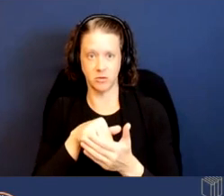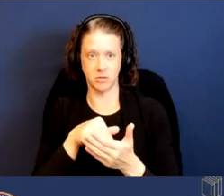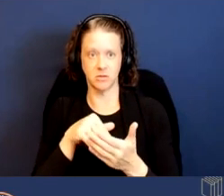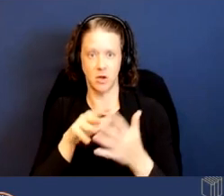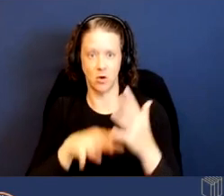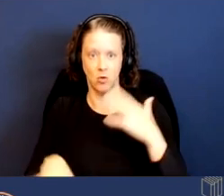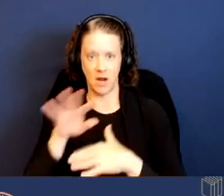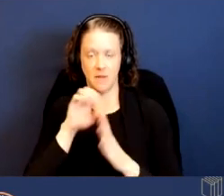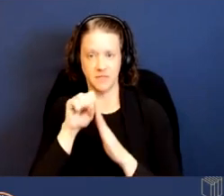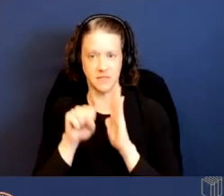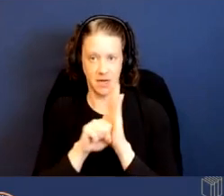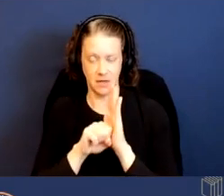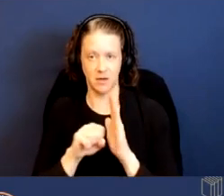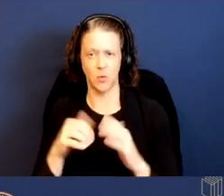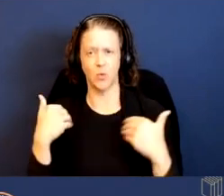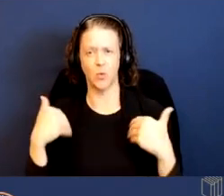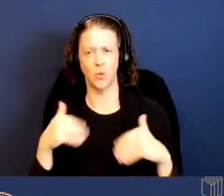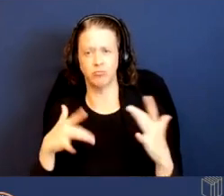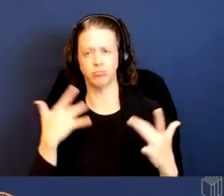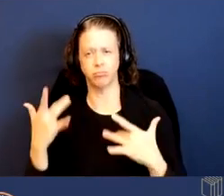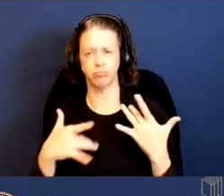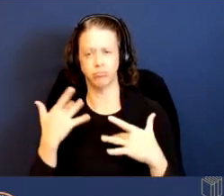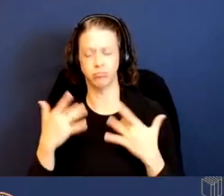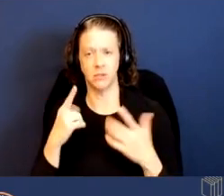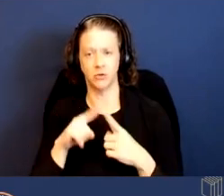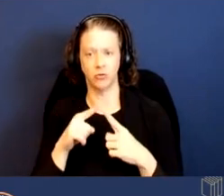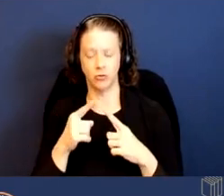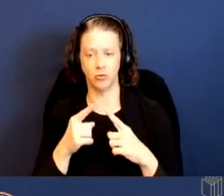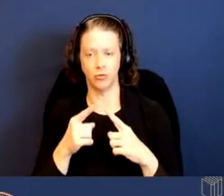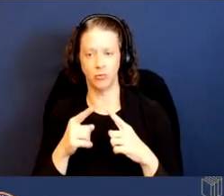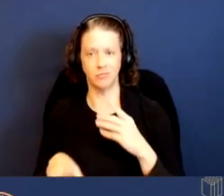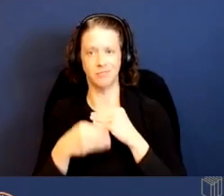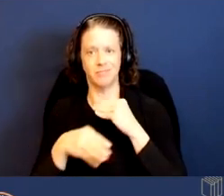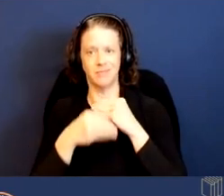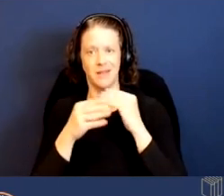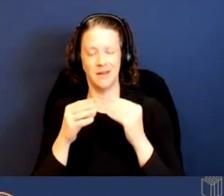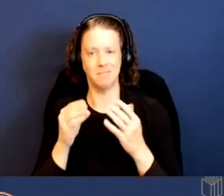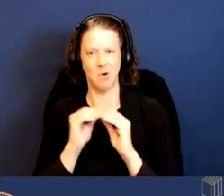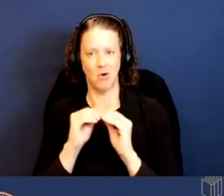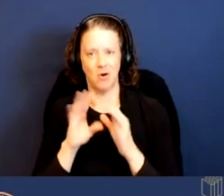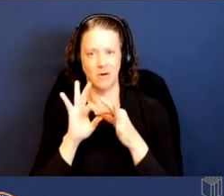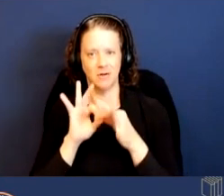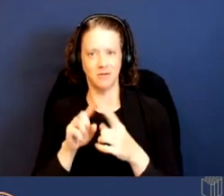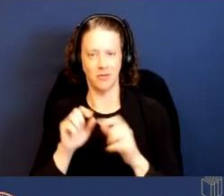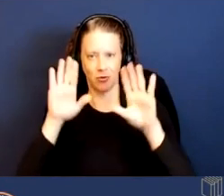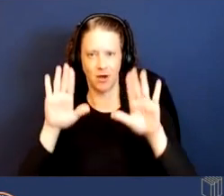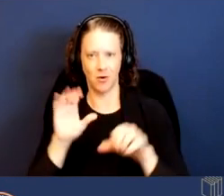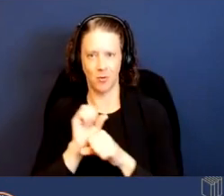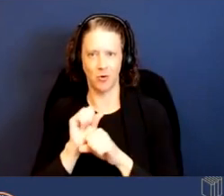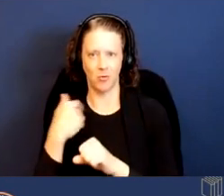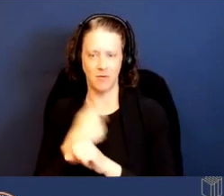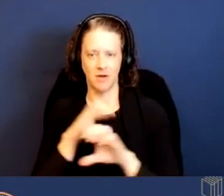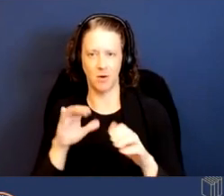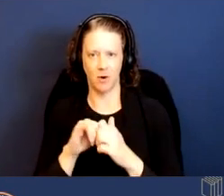us, super exciting to build upon, I think, the great work that's being done across the state with our family